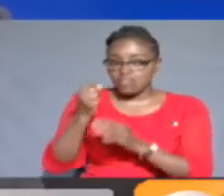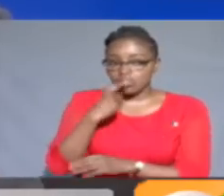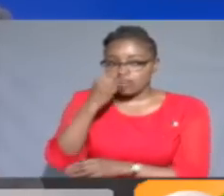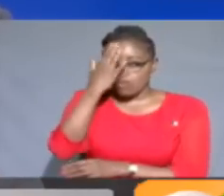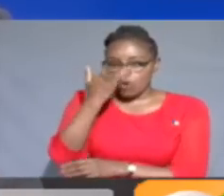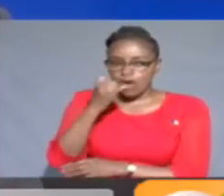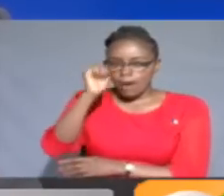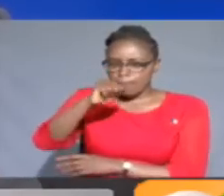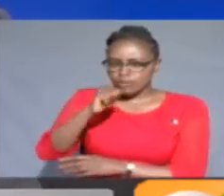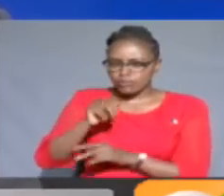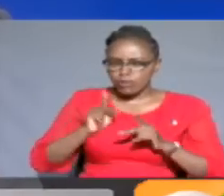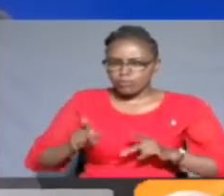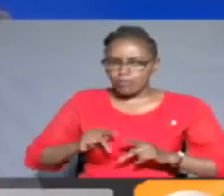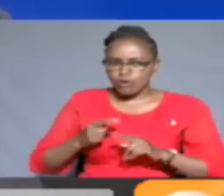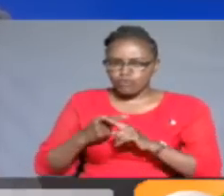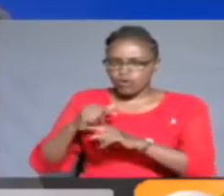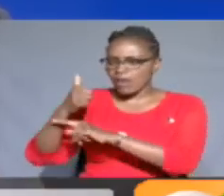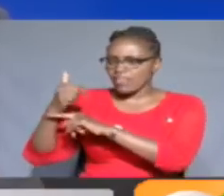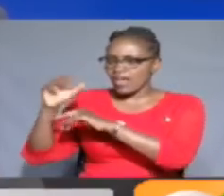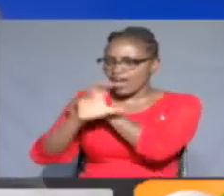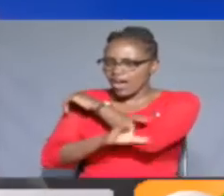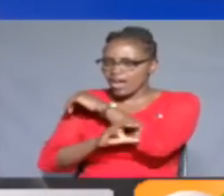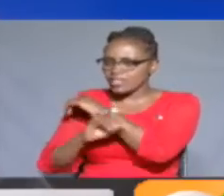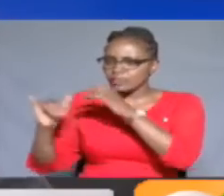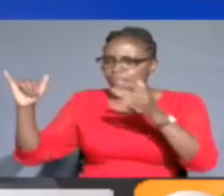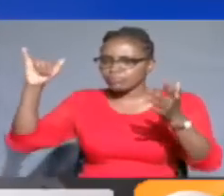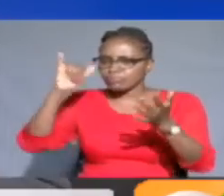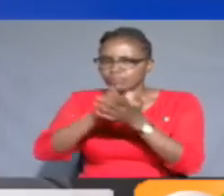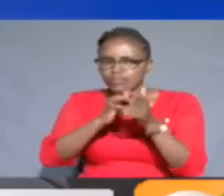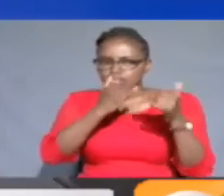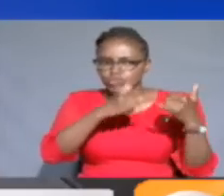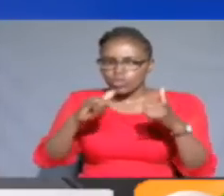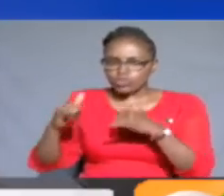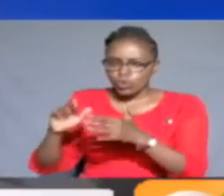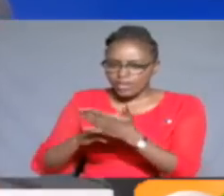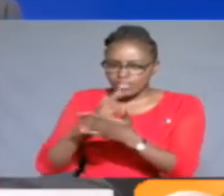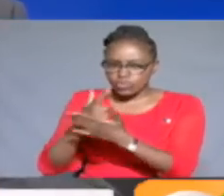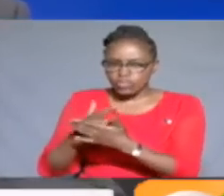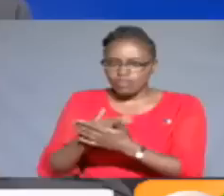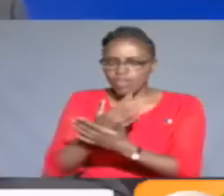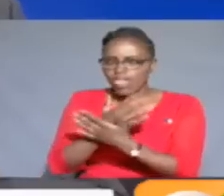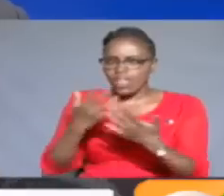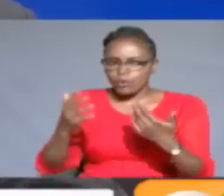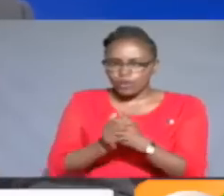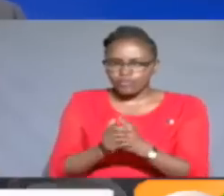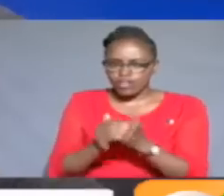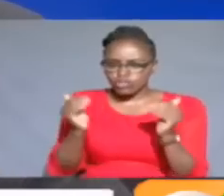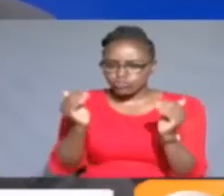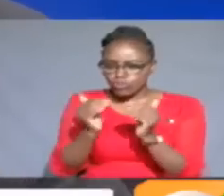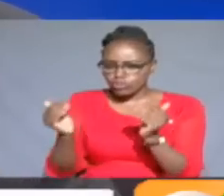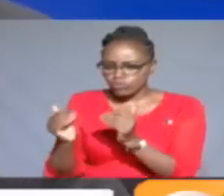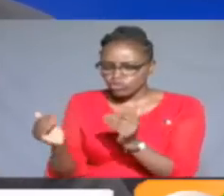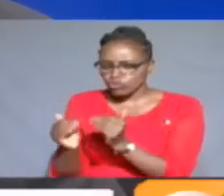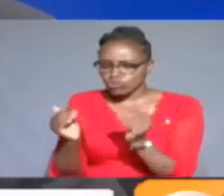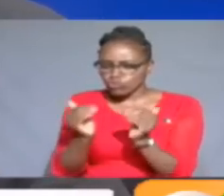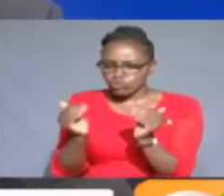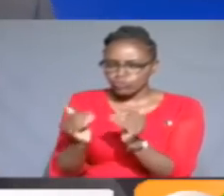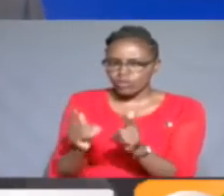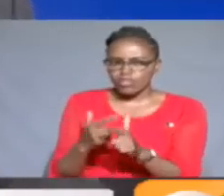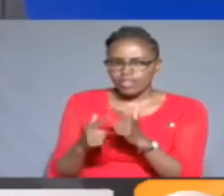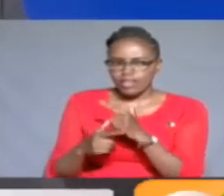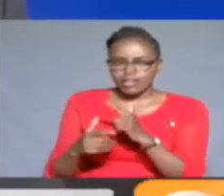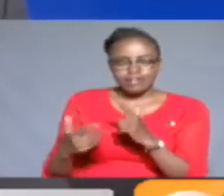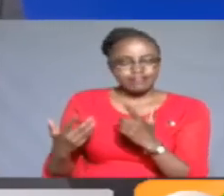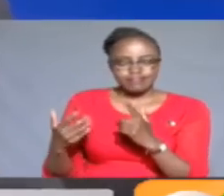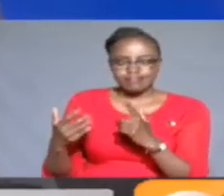that we may even have people coming from other countries here. If you are trying to put resources everywhere in small bits, you will